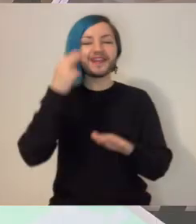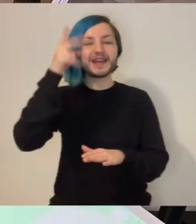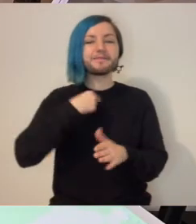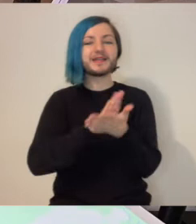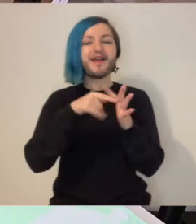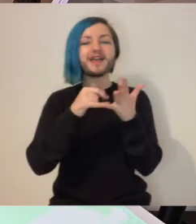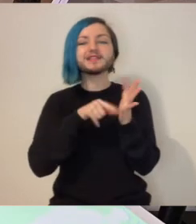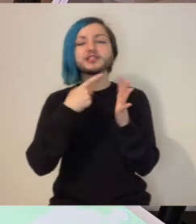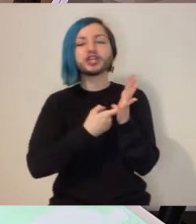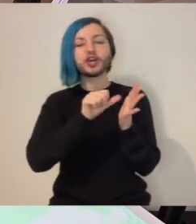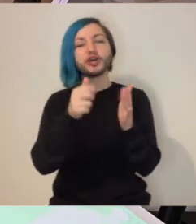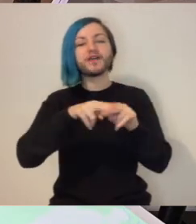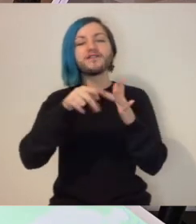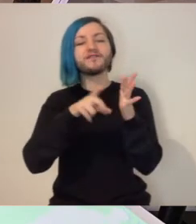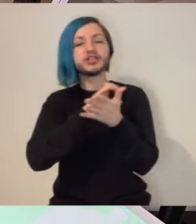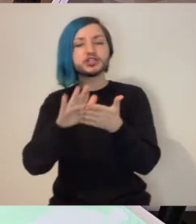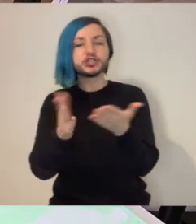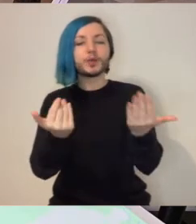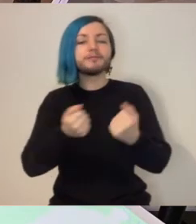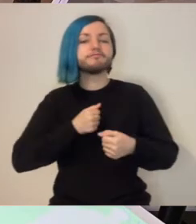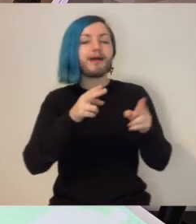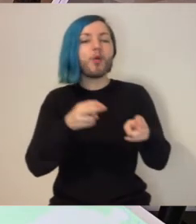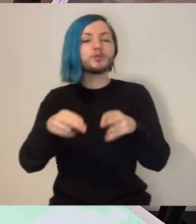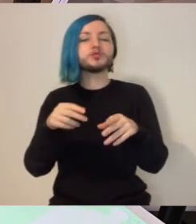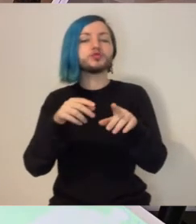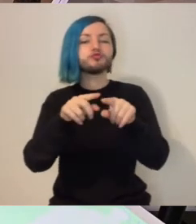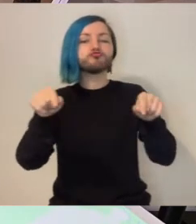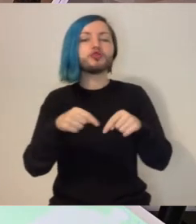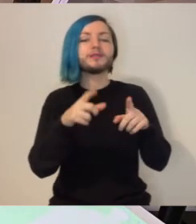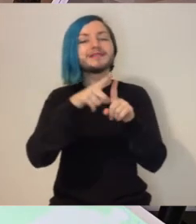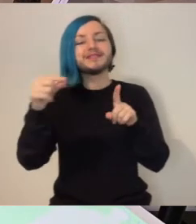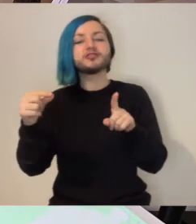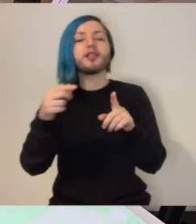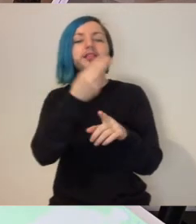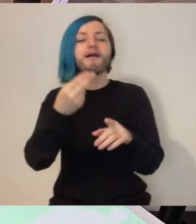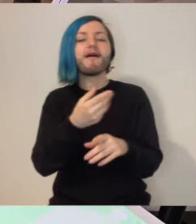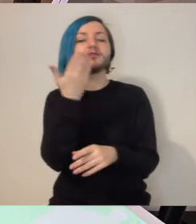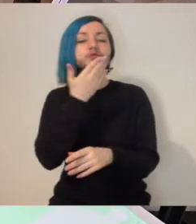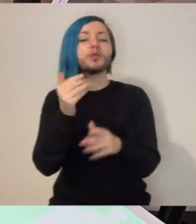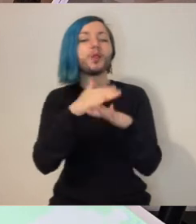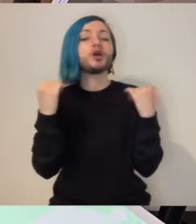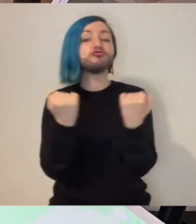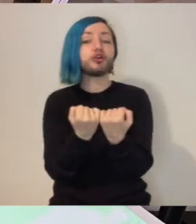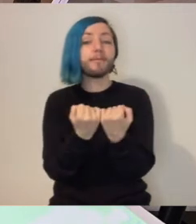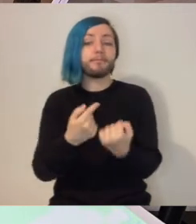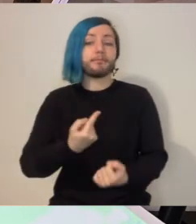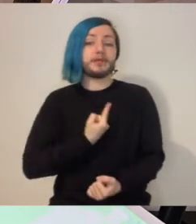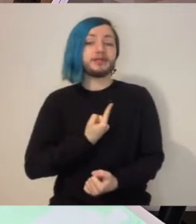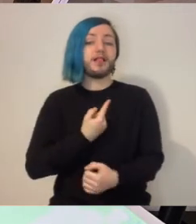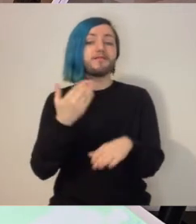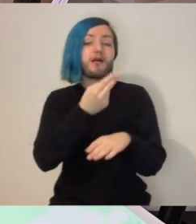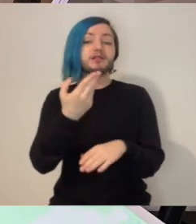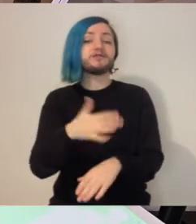Hi, my name's Hester Finch. Welcome to my Hospital Rooms Digital Art School workshop. I